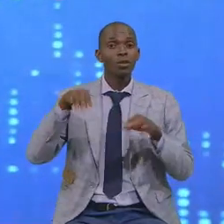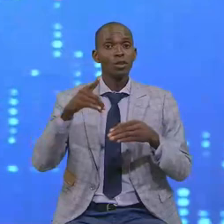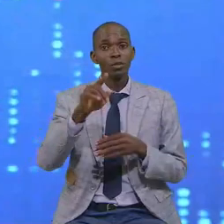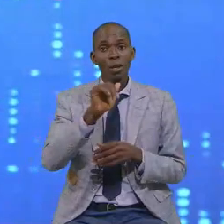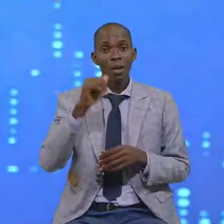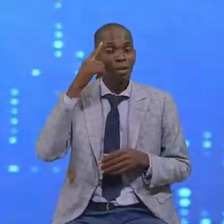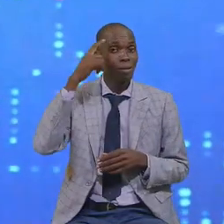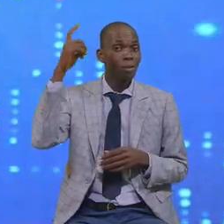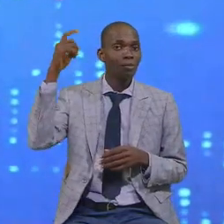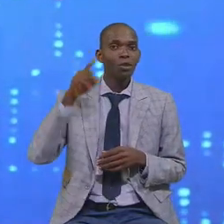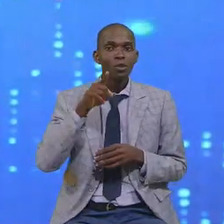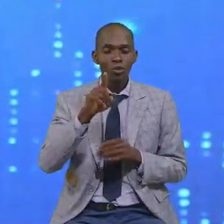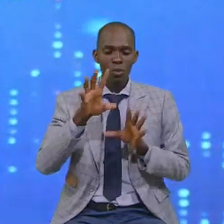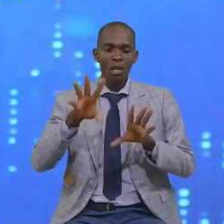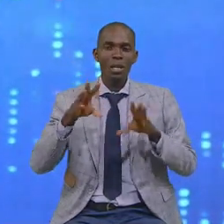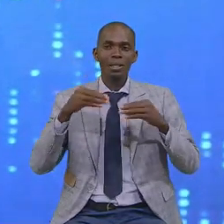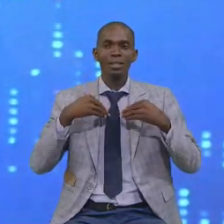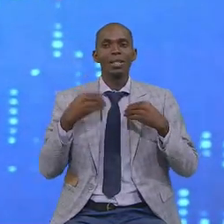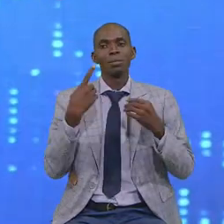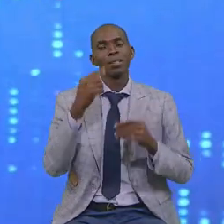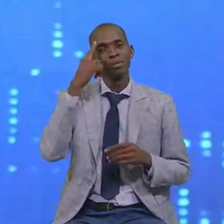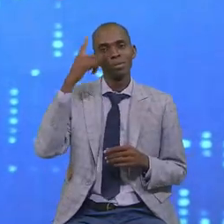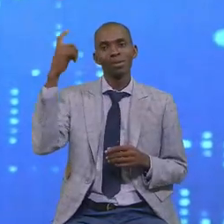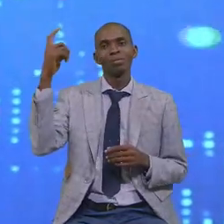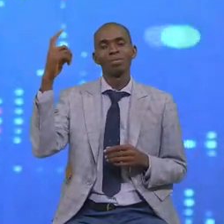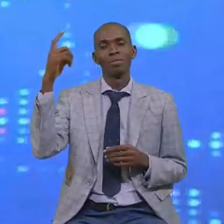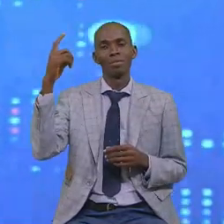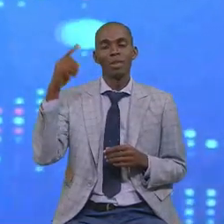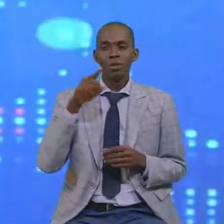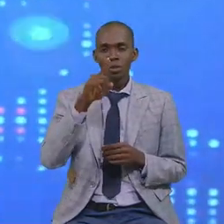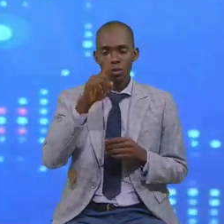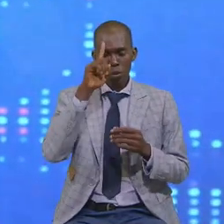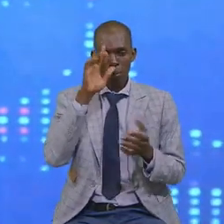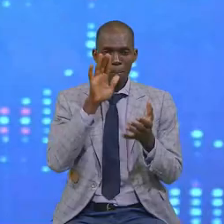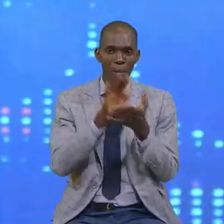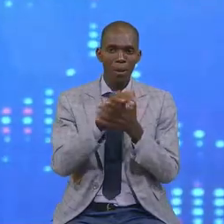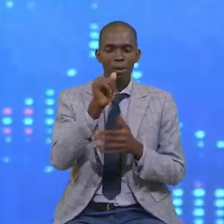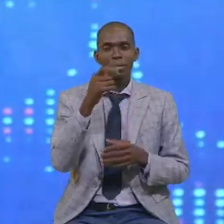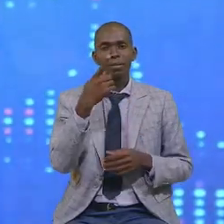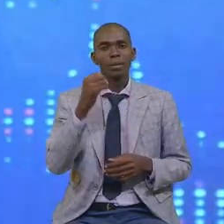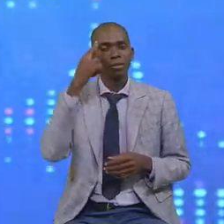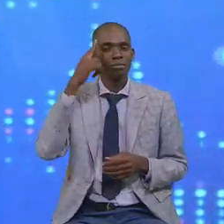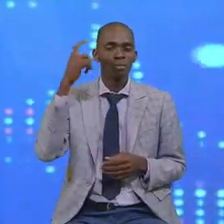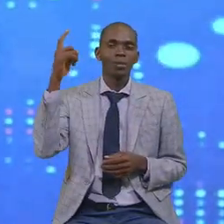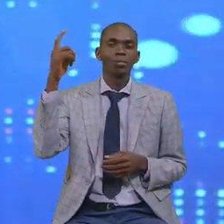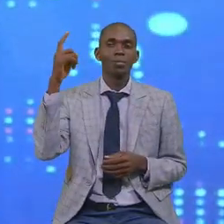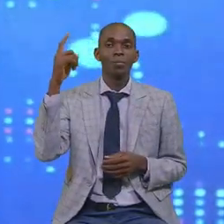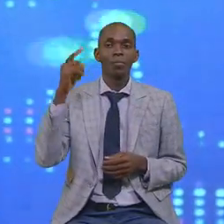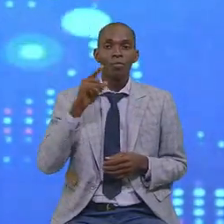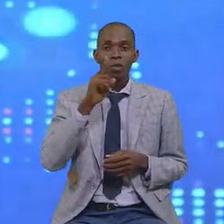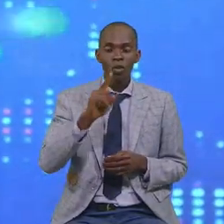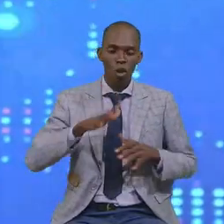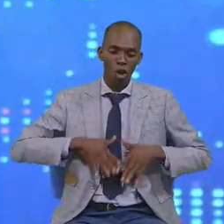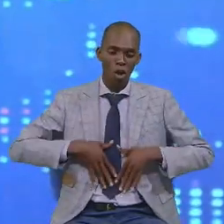you accept the dream. You believe the dream. You